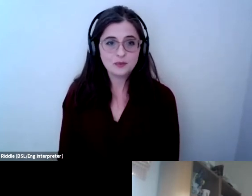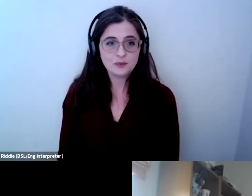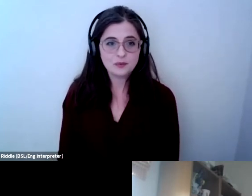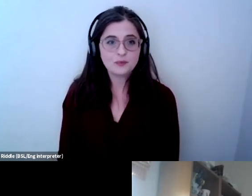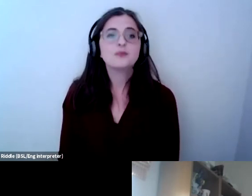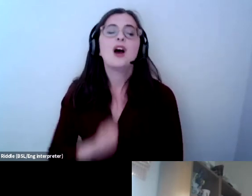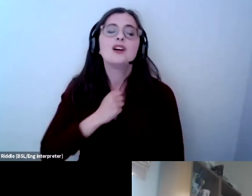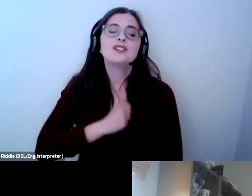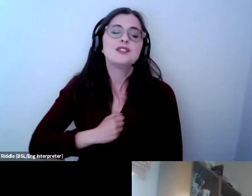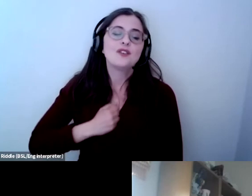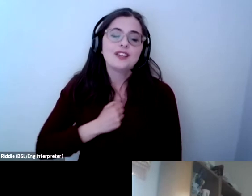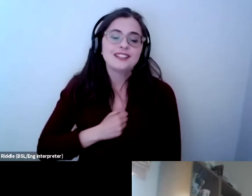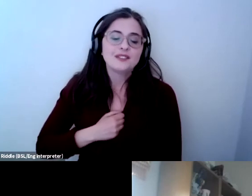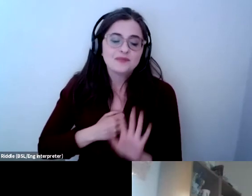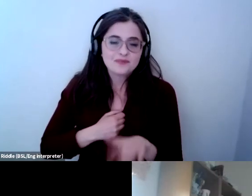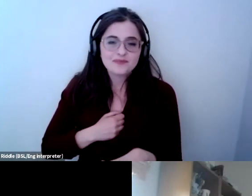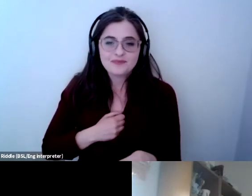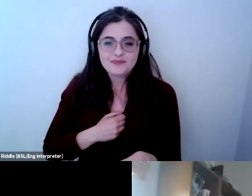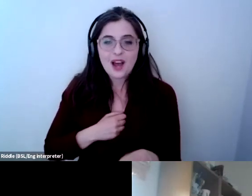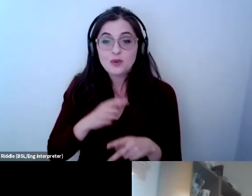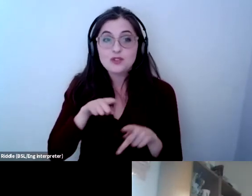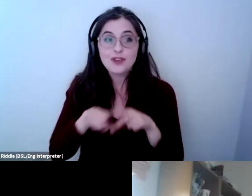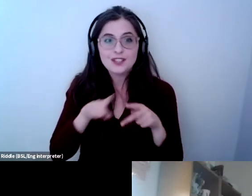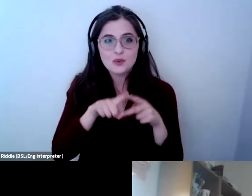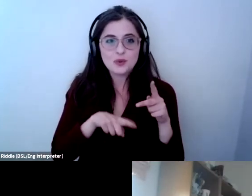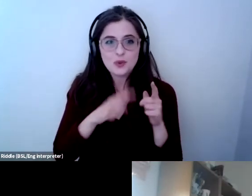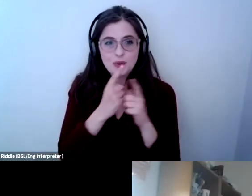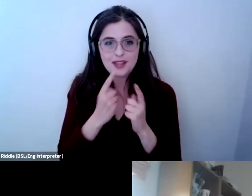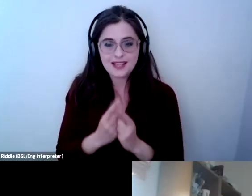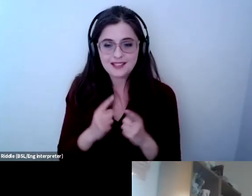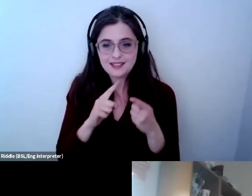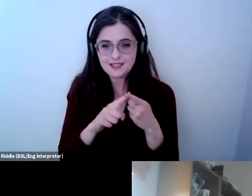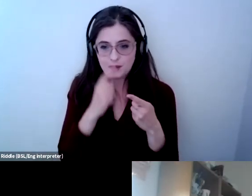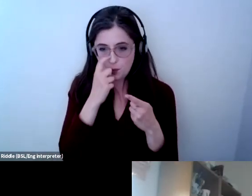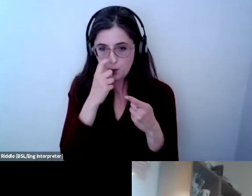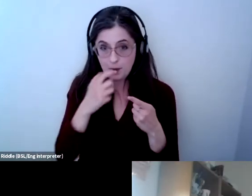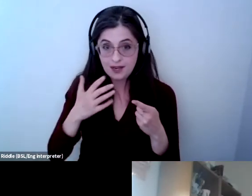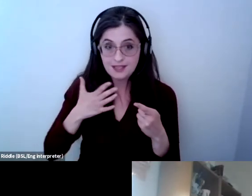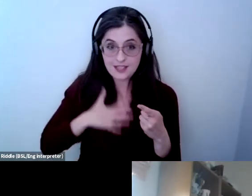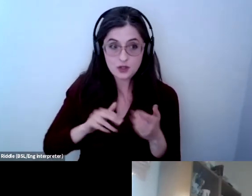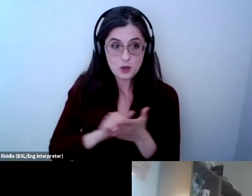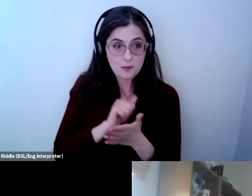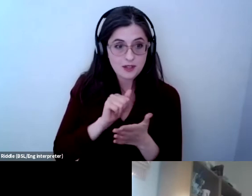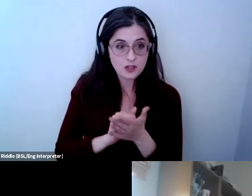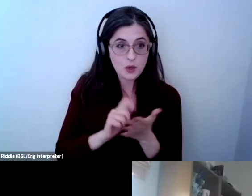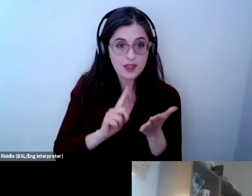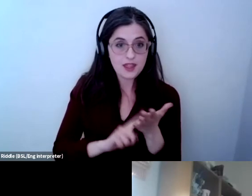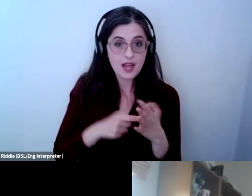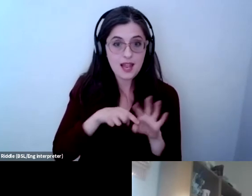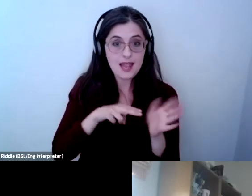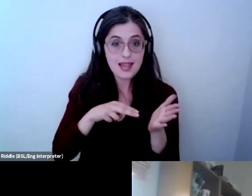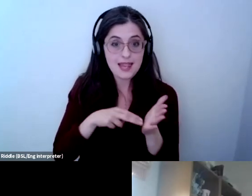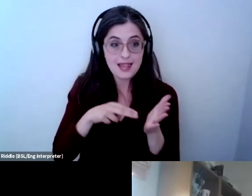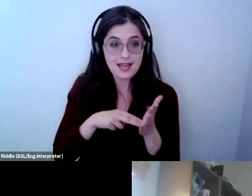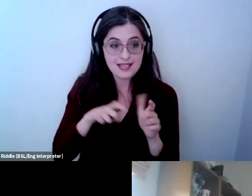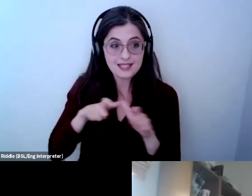There you are. Yeah, sorry, I was trying to do two things there because we just need to check that Lynn is still on the call, but thank